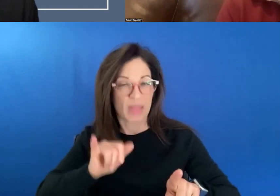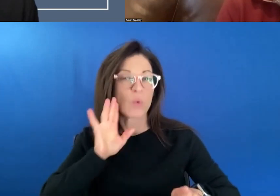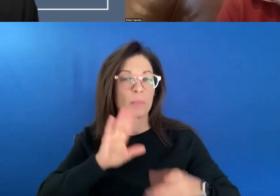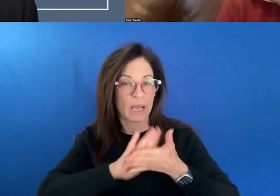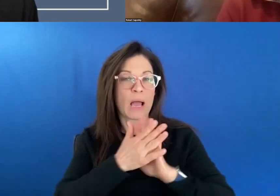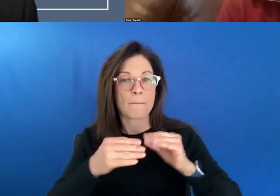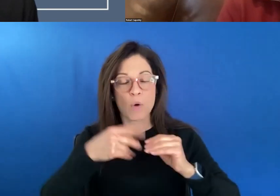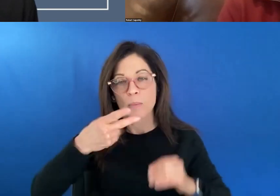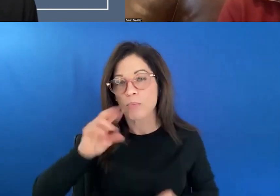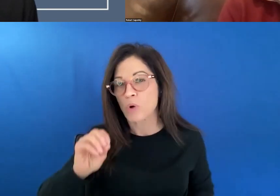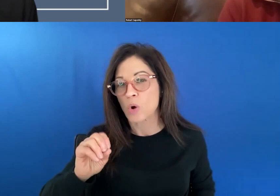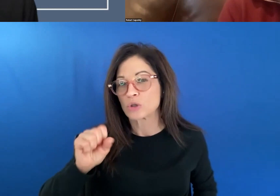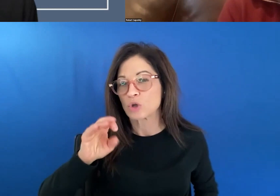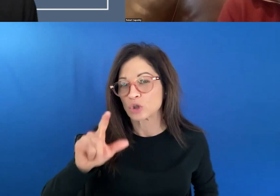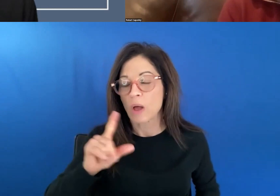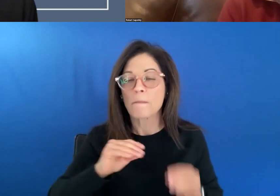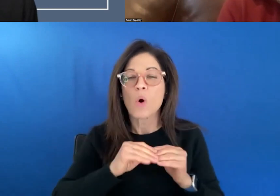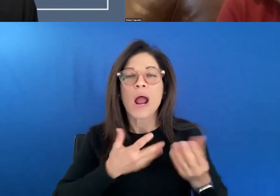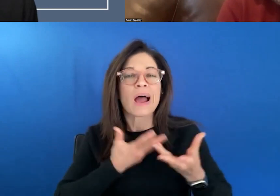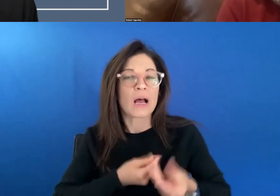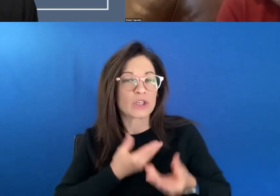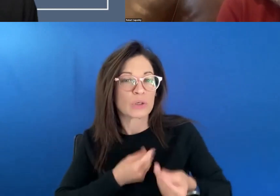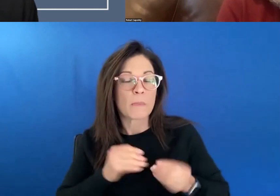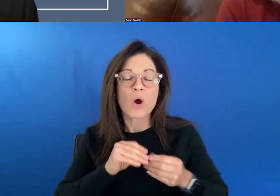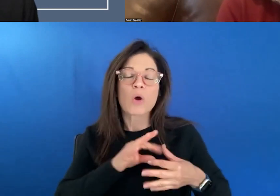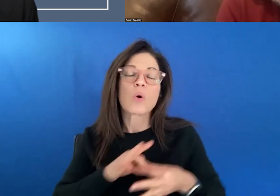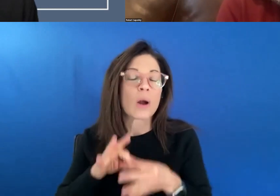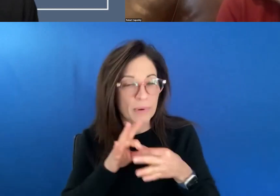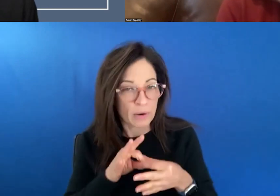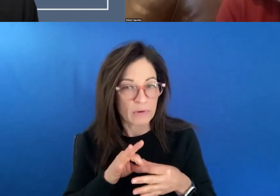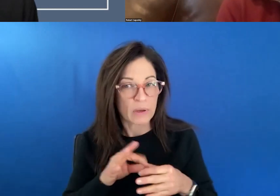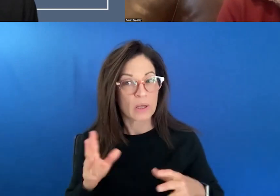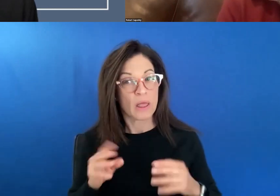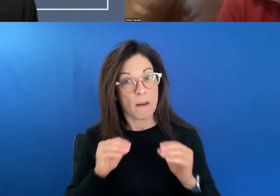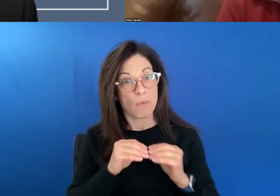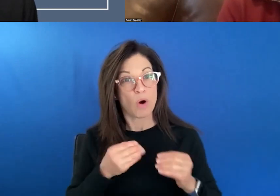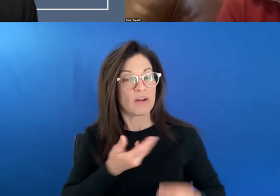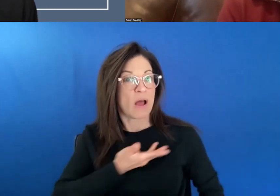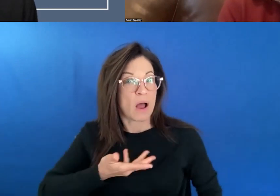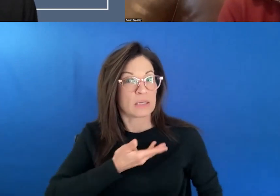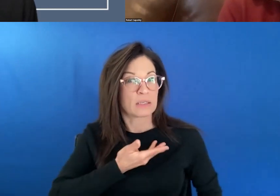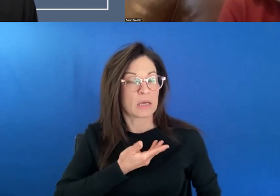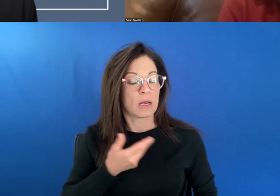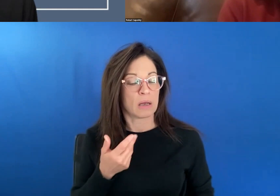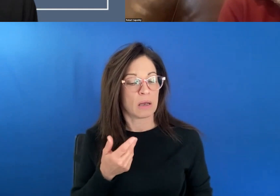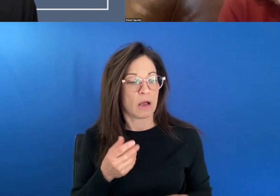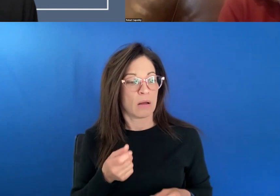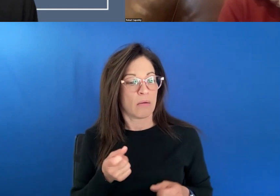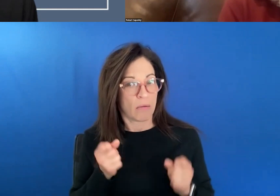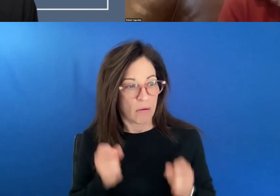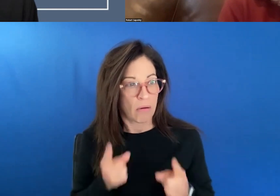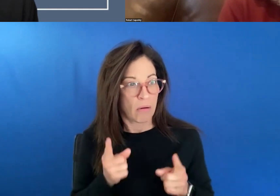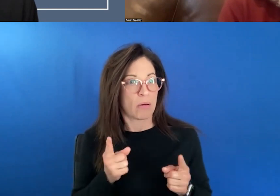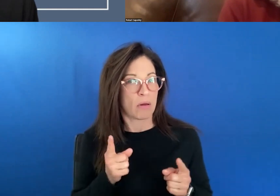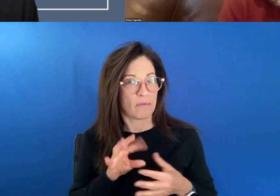more altruistic, the more cooperative, the more an us evokes an immediate response of